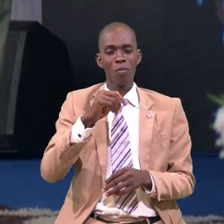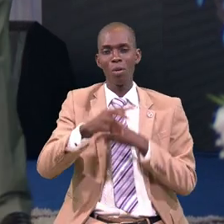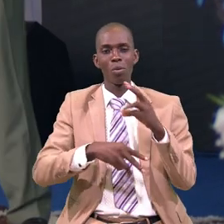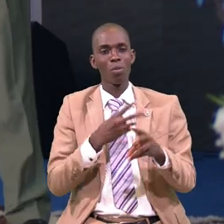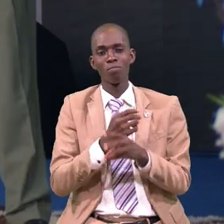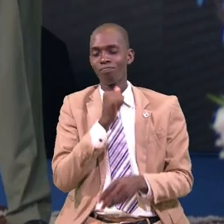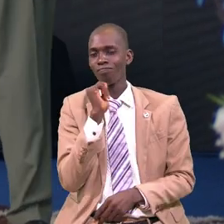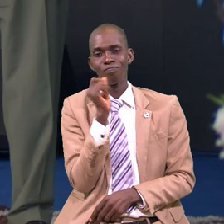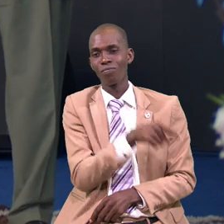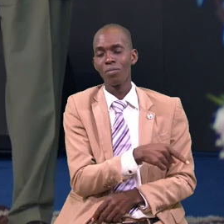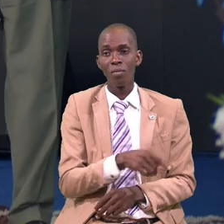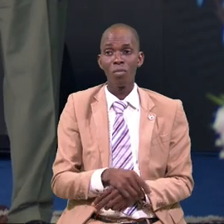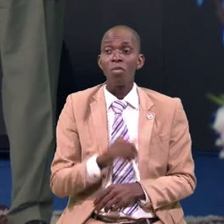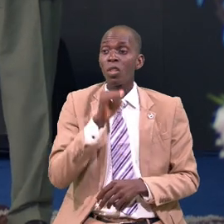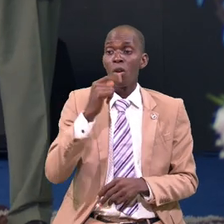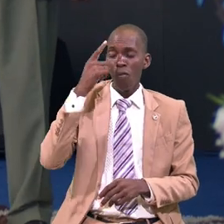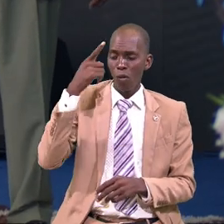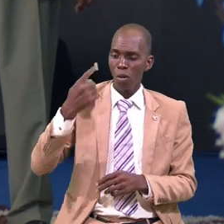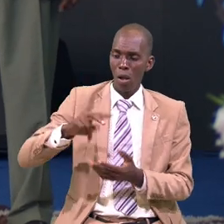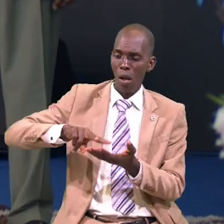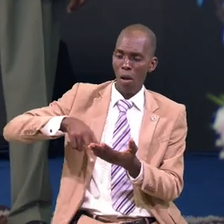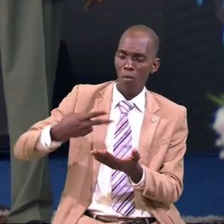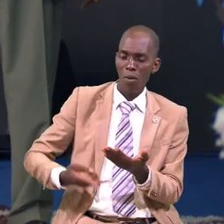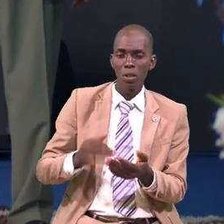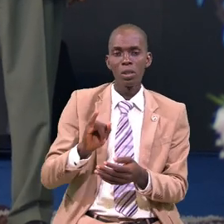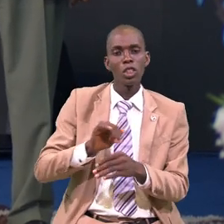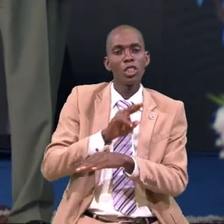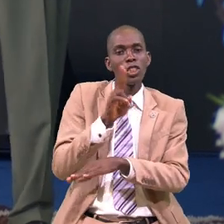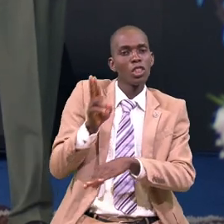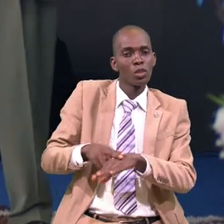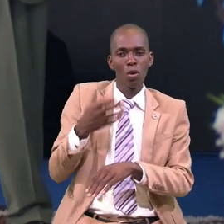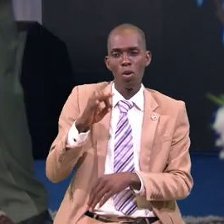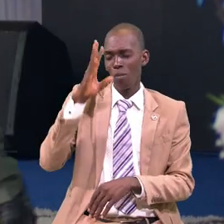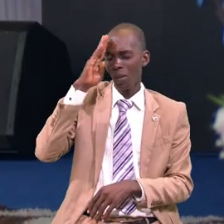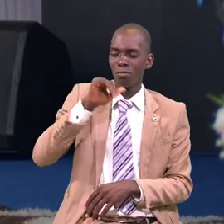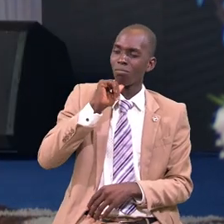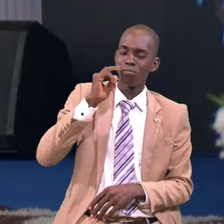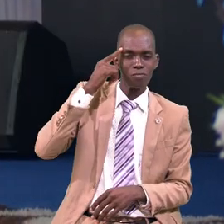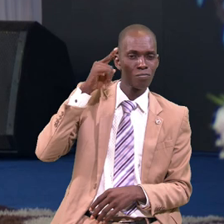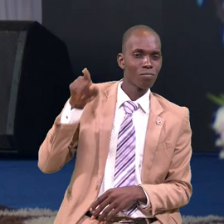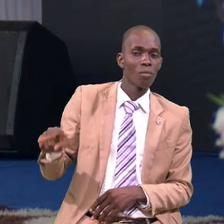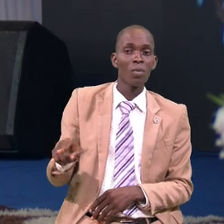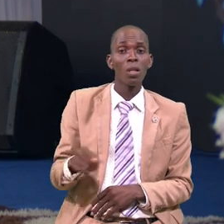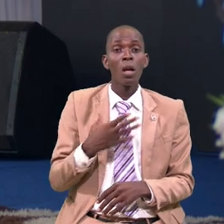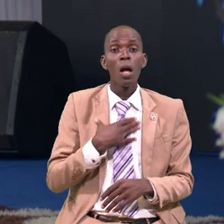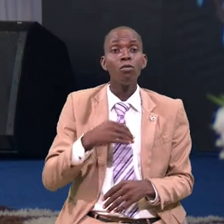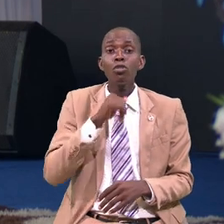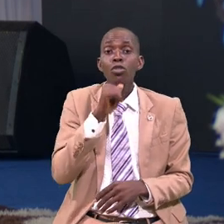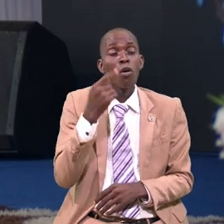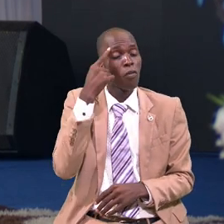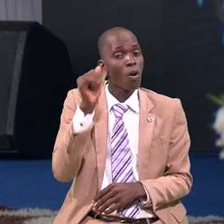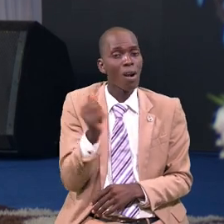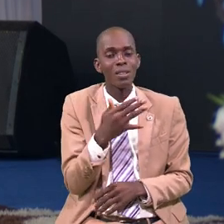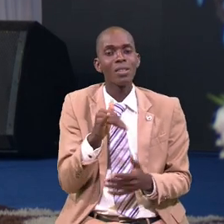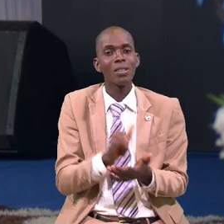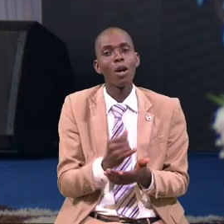not for the fallen nature of man, and not for anything that will feed the